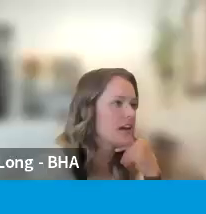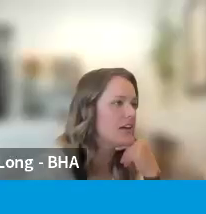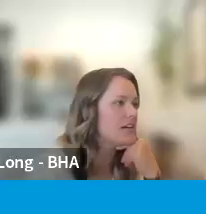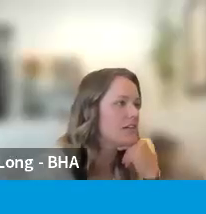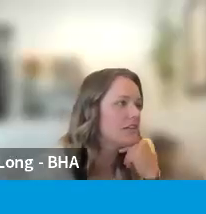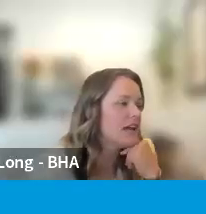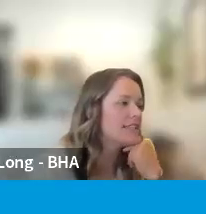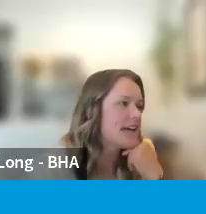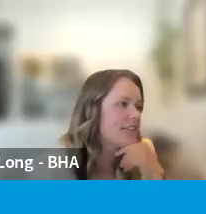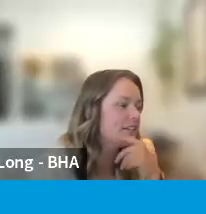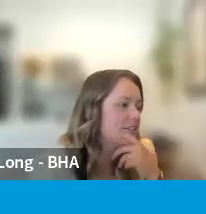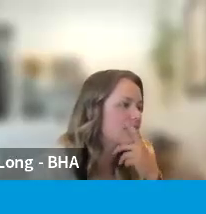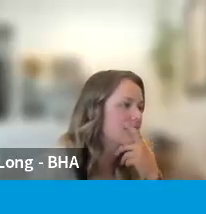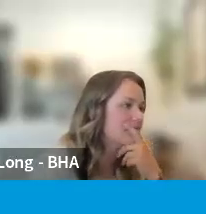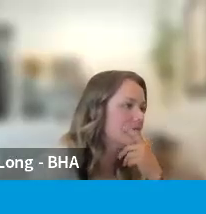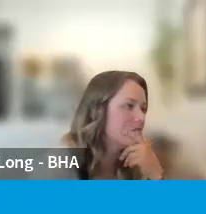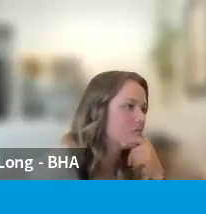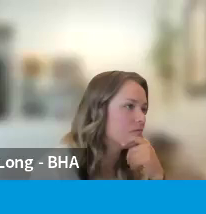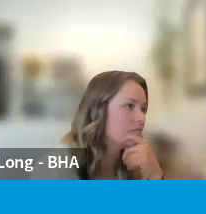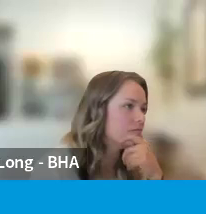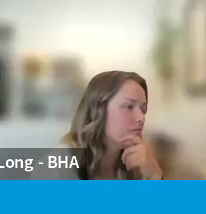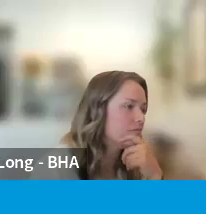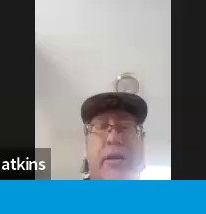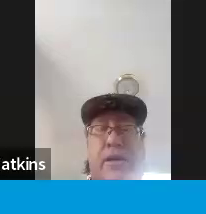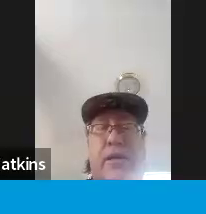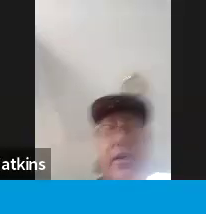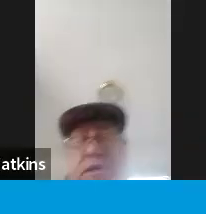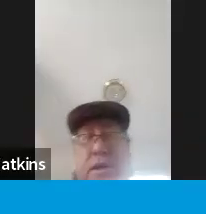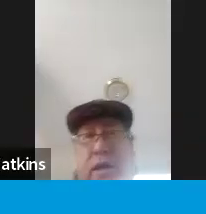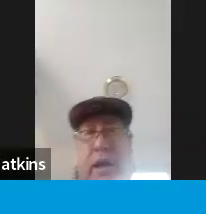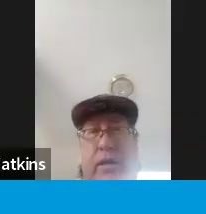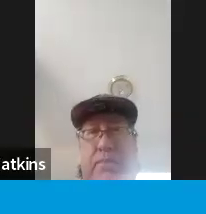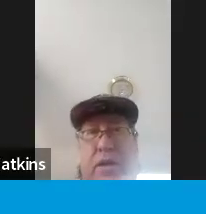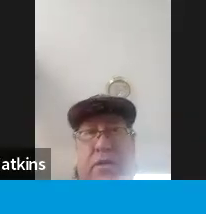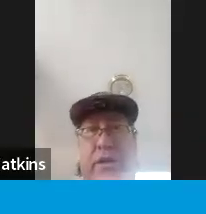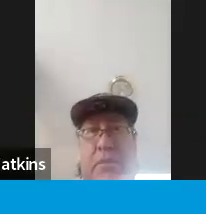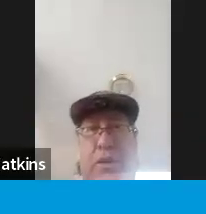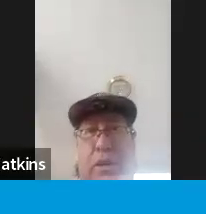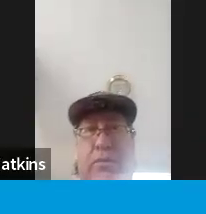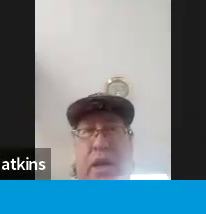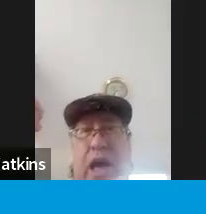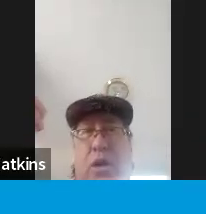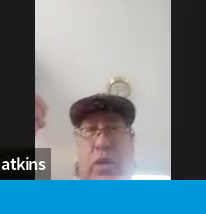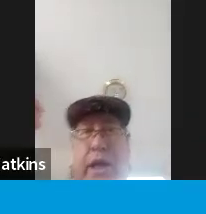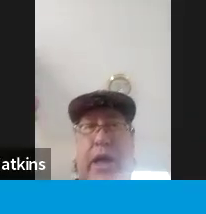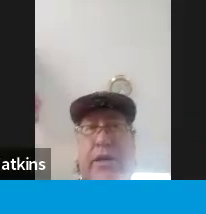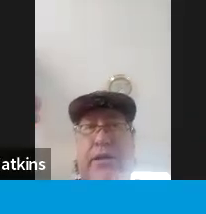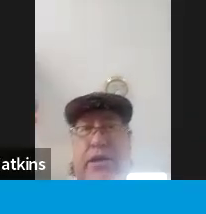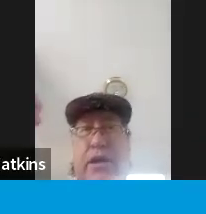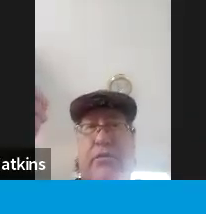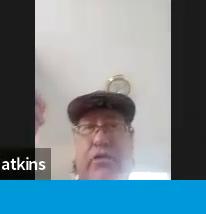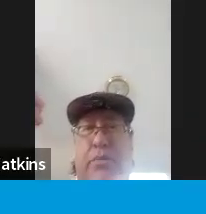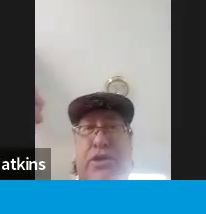Thank you for that. And Seth? Yeah, I'd basically just say, like, for example, how we